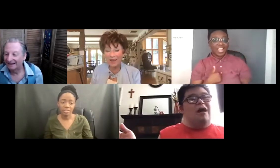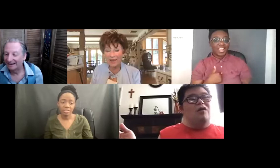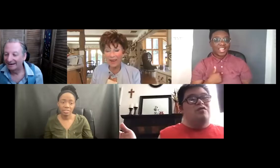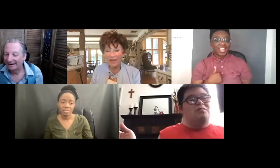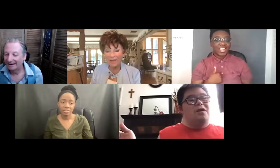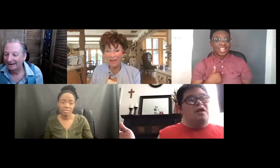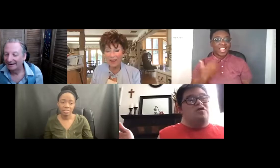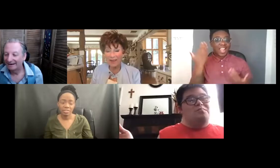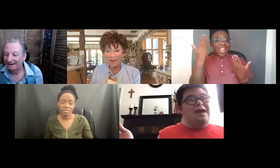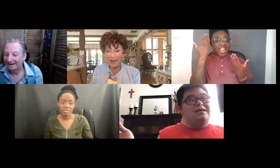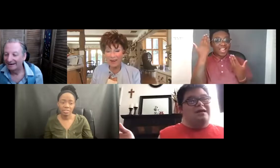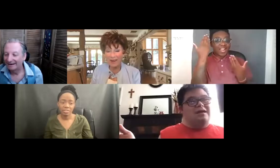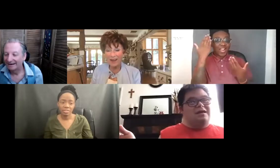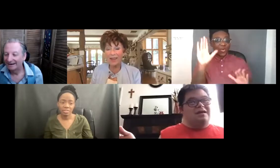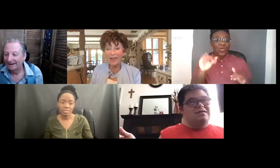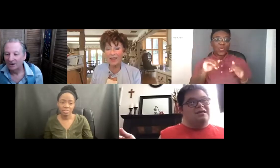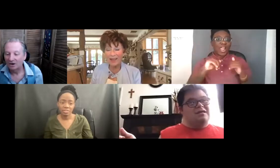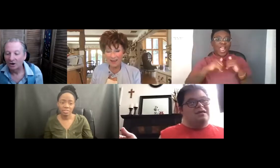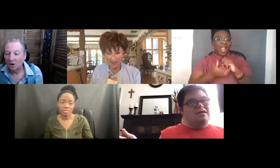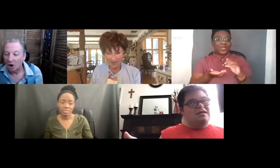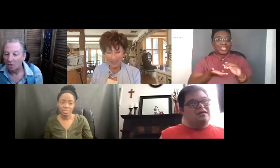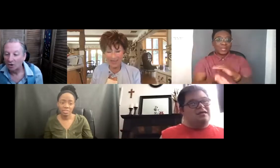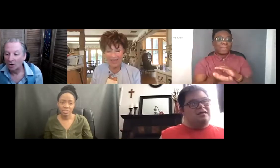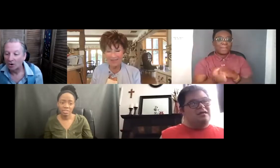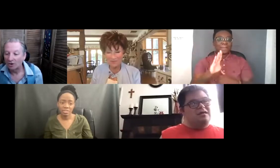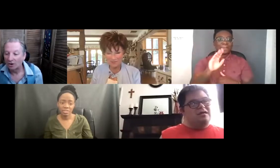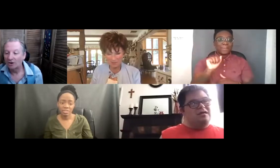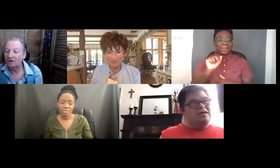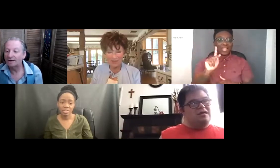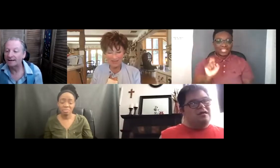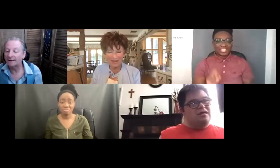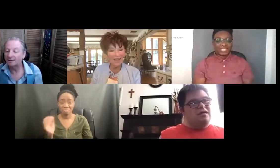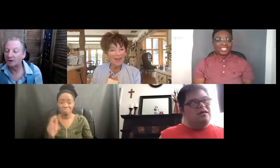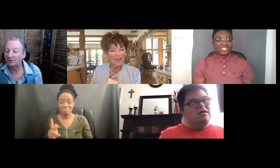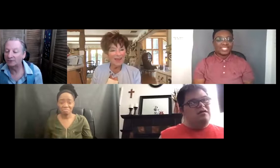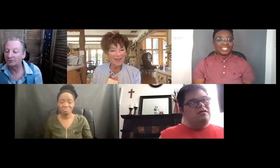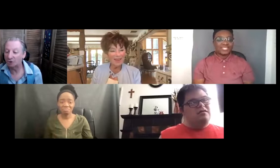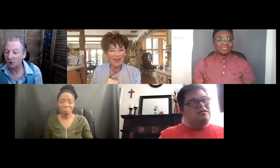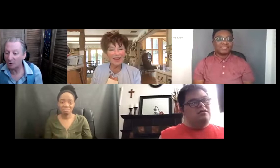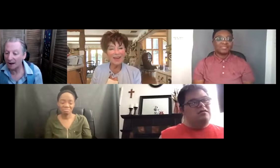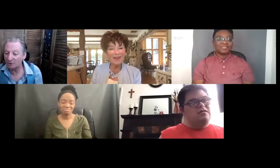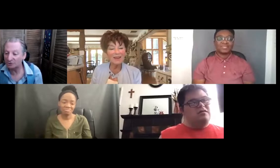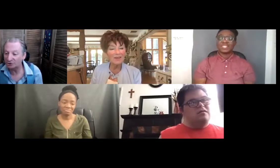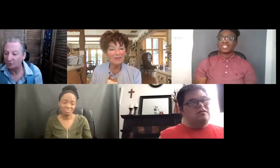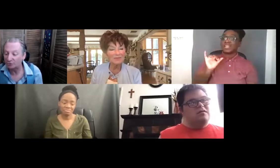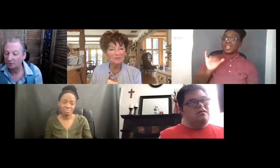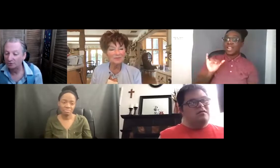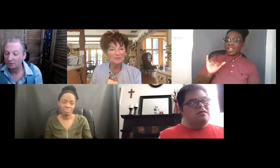I didn't know how to bake. Okay. Okay. Well, you don't know how, or